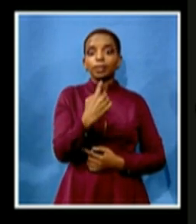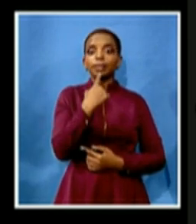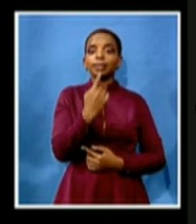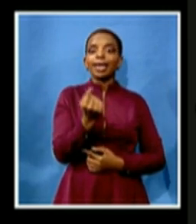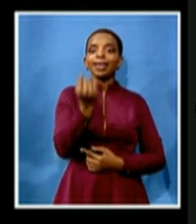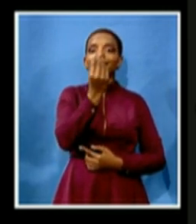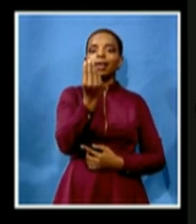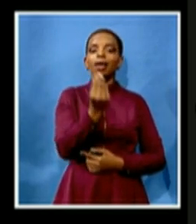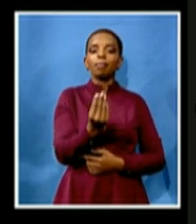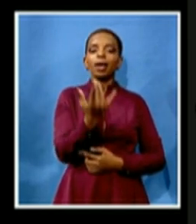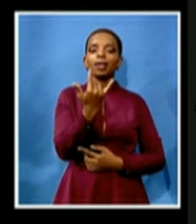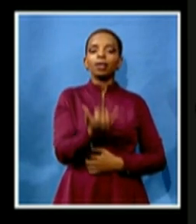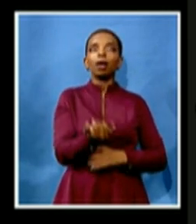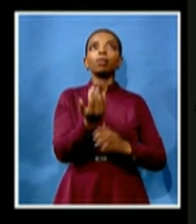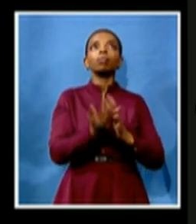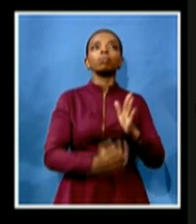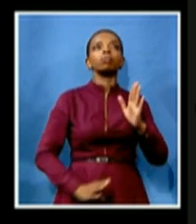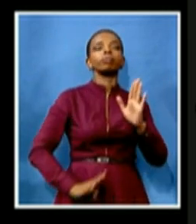think,